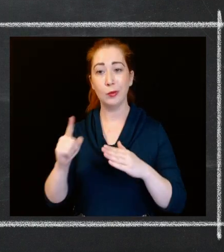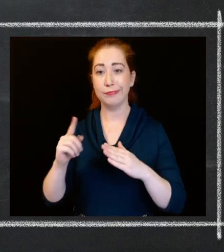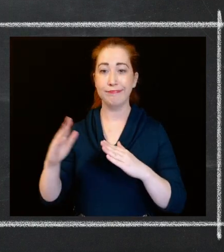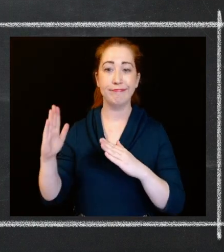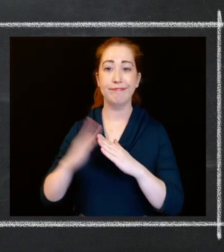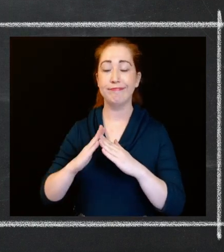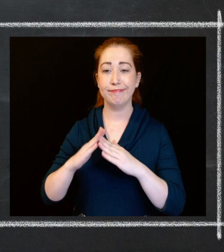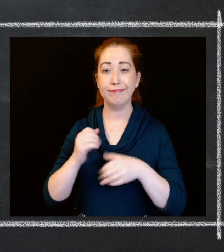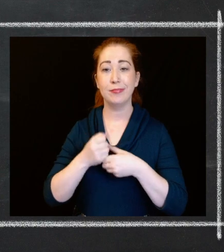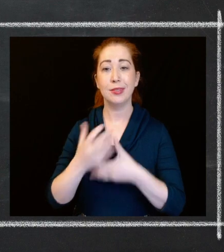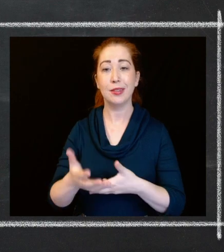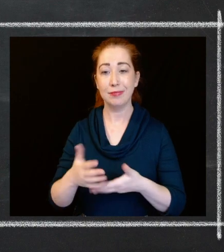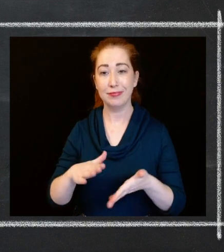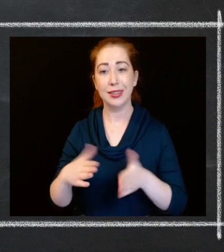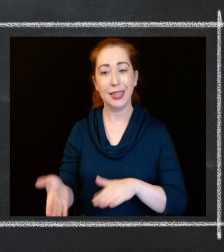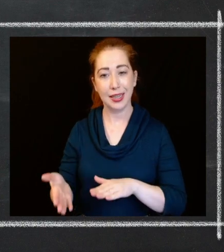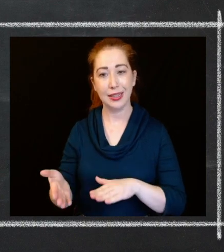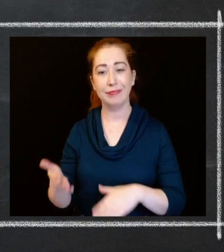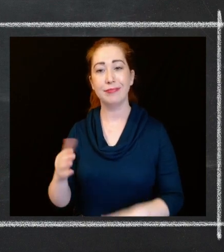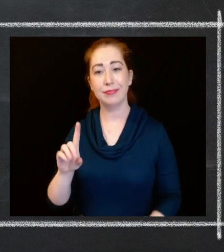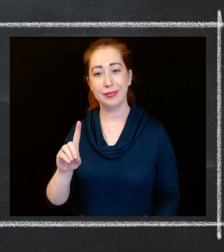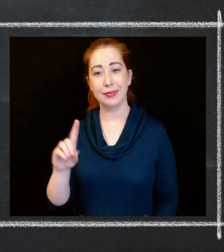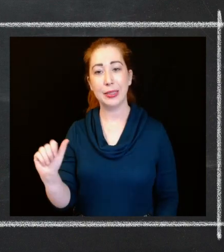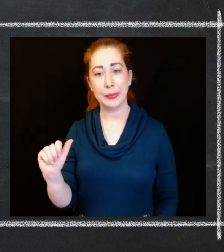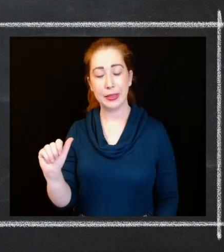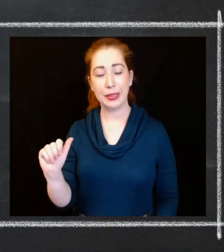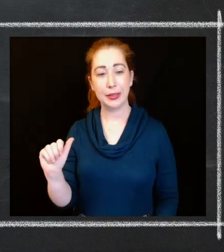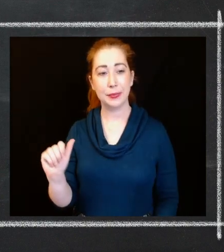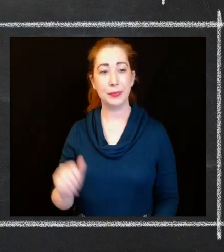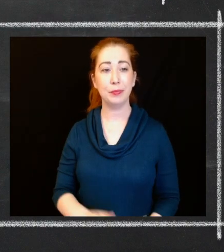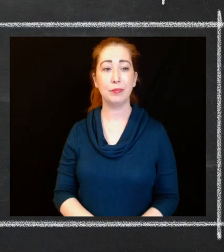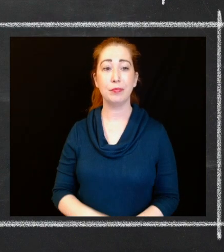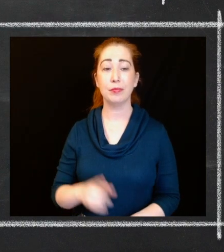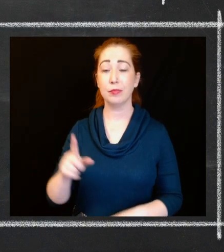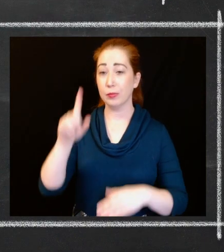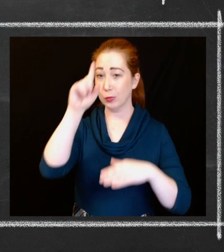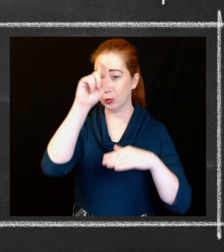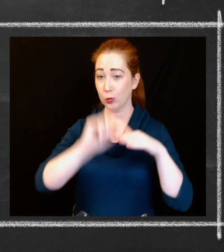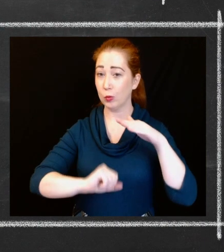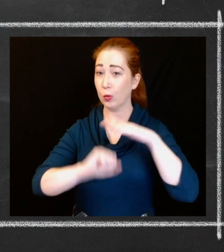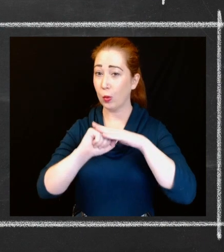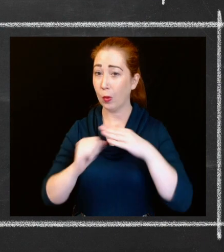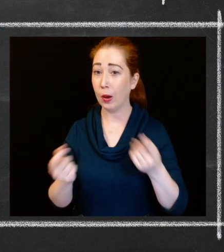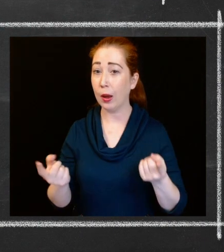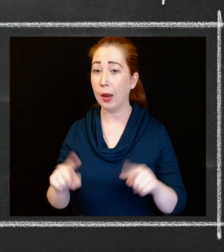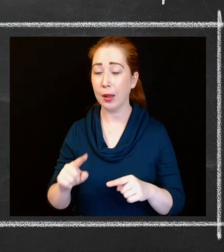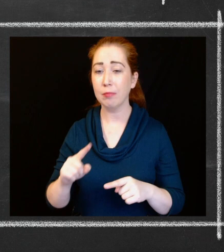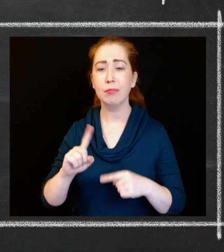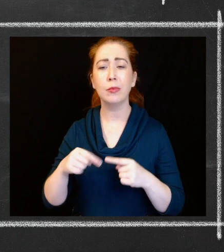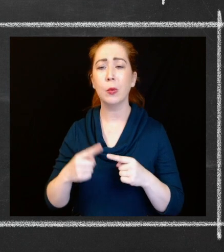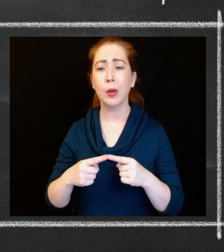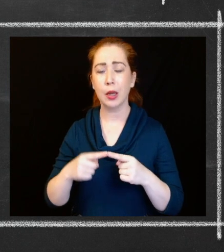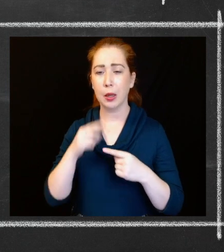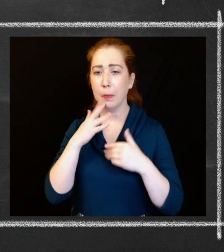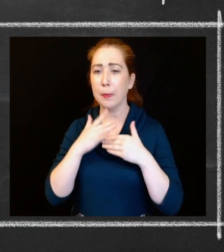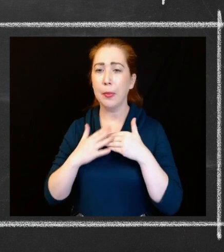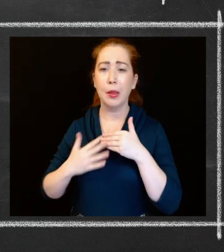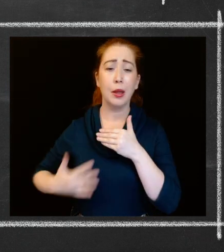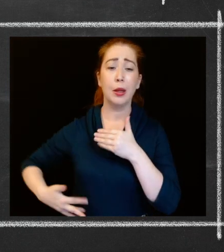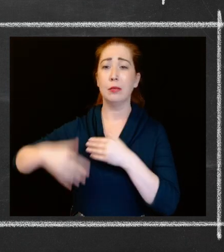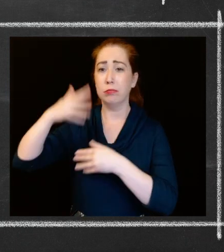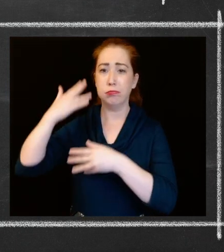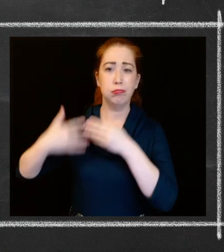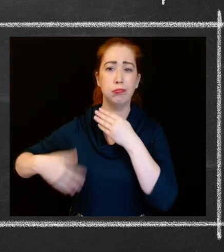Stroke is a leading cause of death and disability. A stroke happens when the blood supply to the